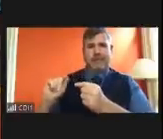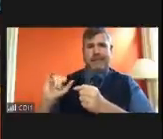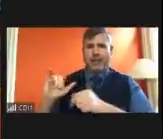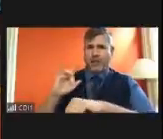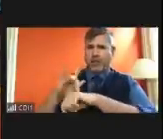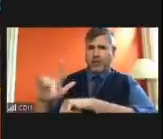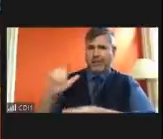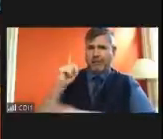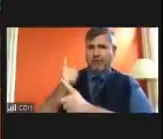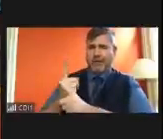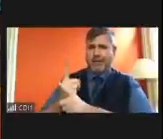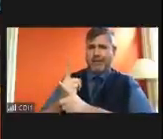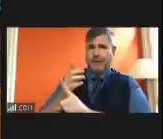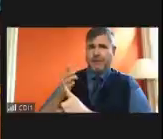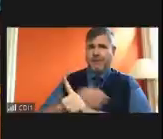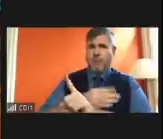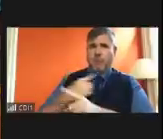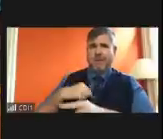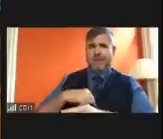faces.